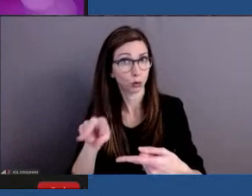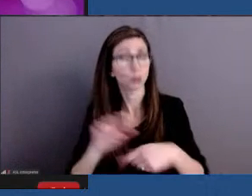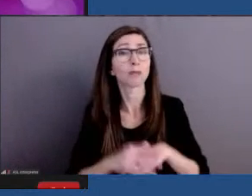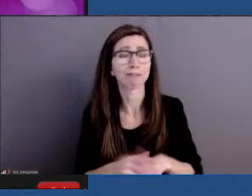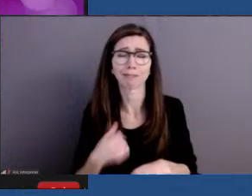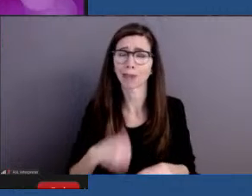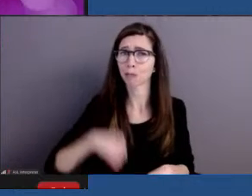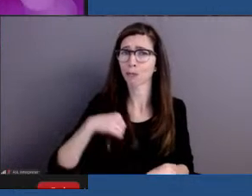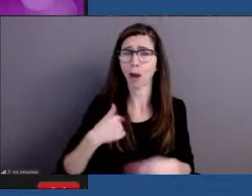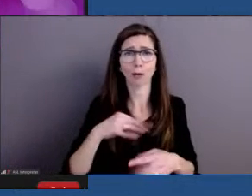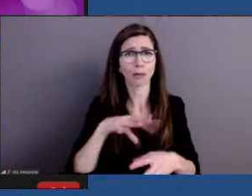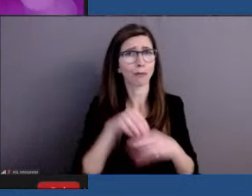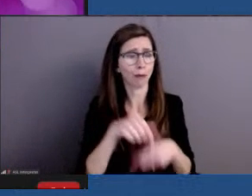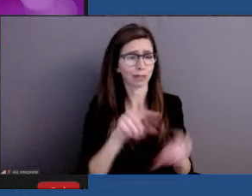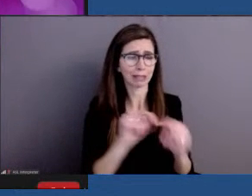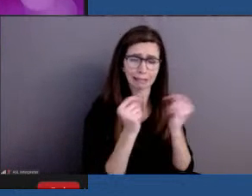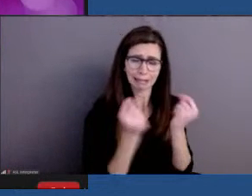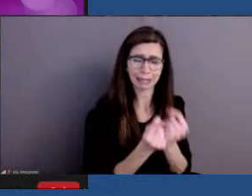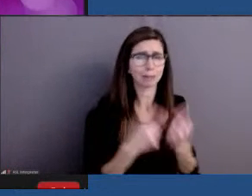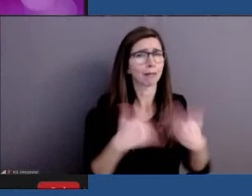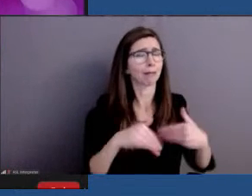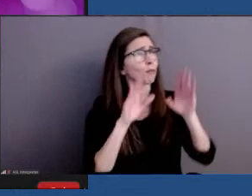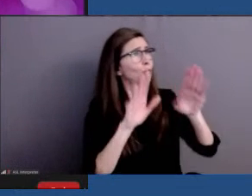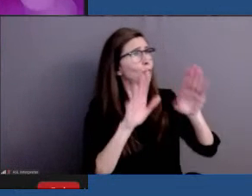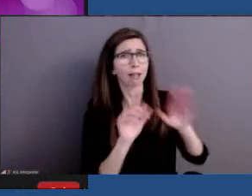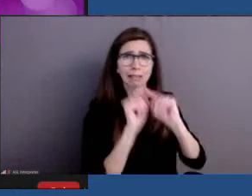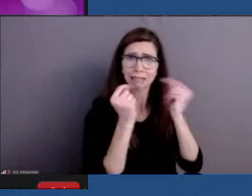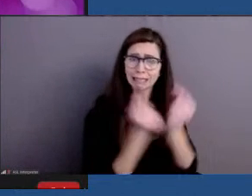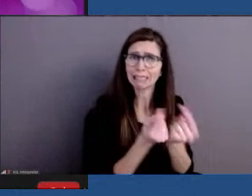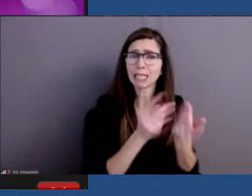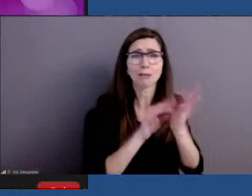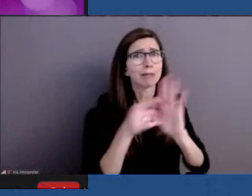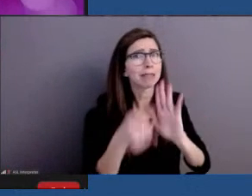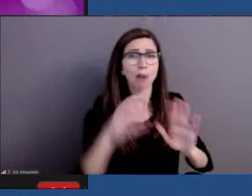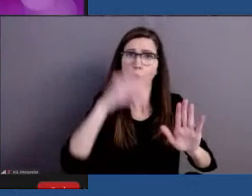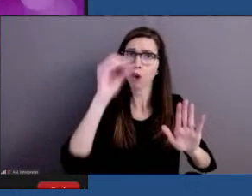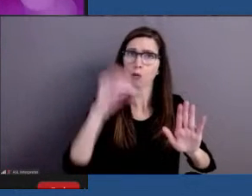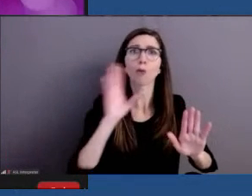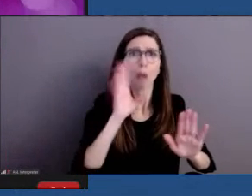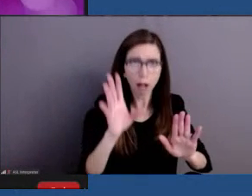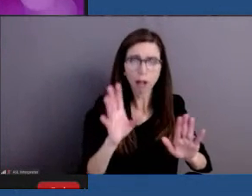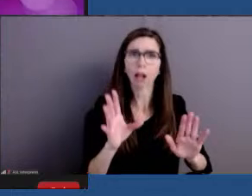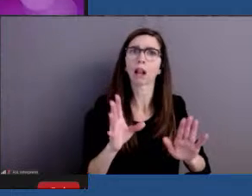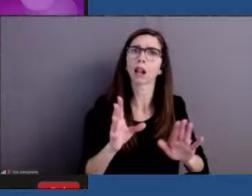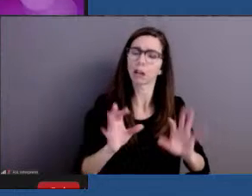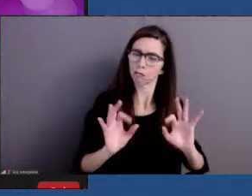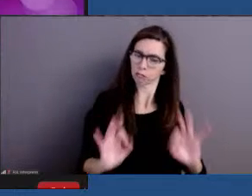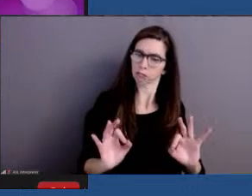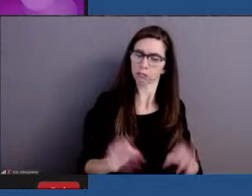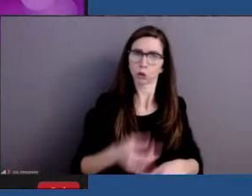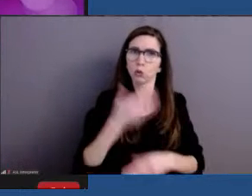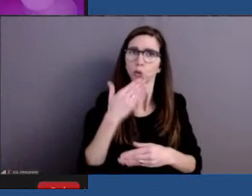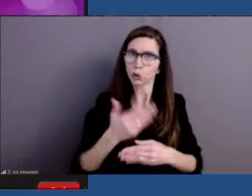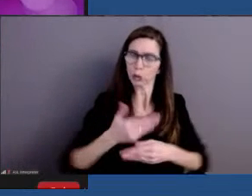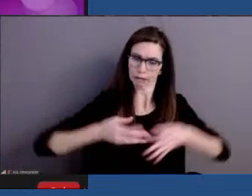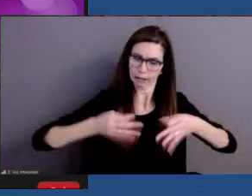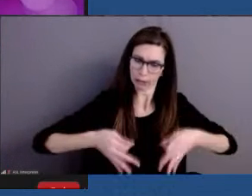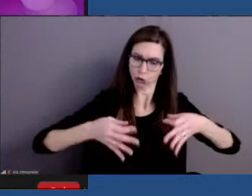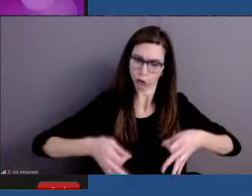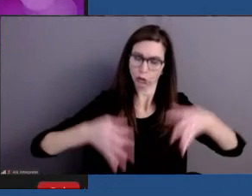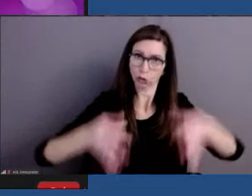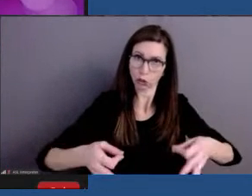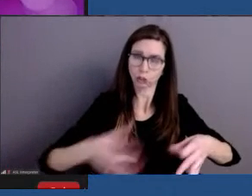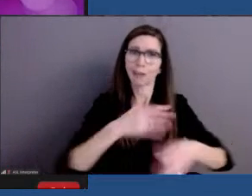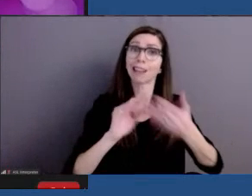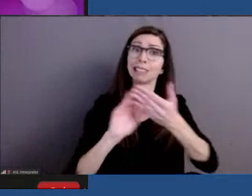wonderful people who are dedicated to ensuring that Ottawa gets accessibility right, that our city is accessible, inclusive, and that